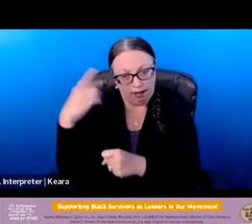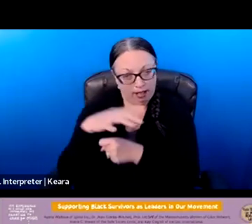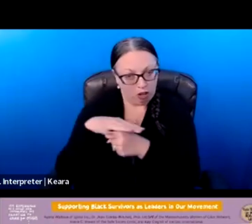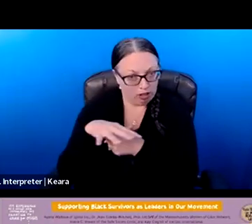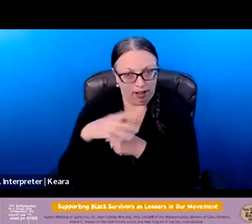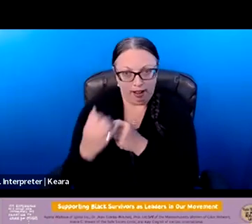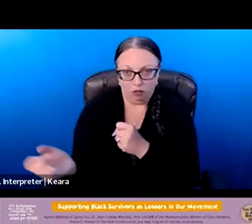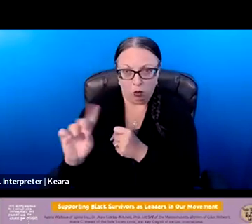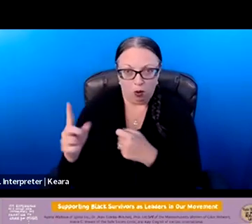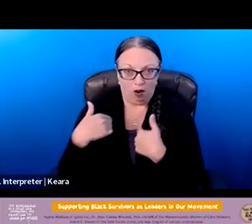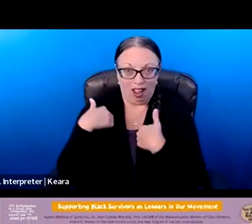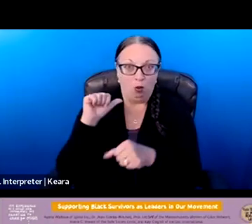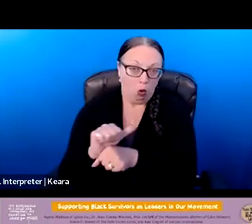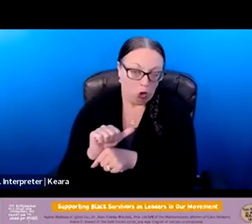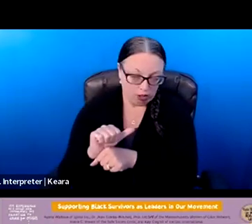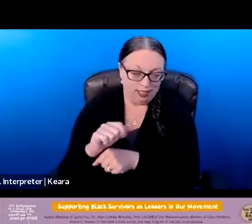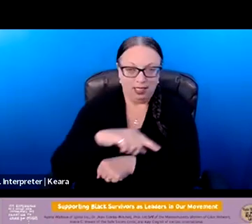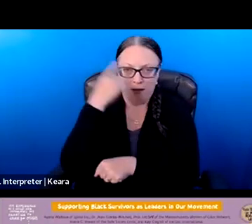Black area as well.